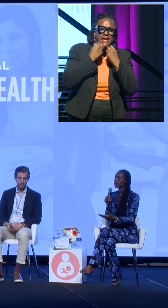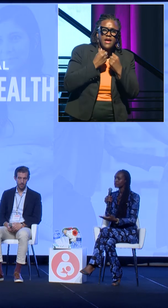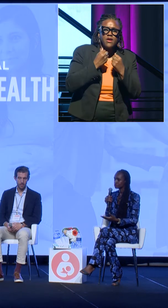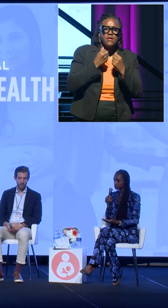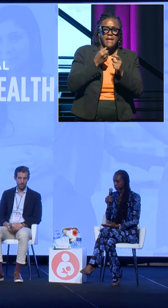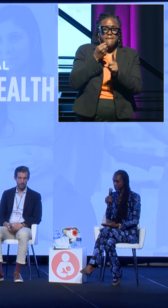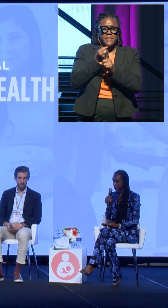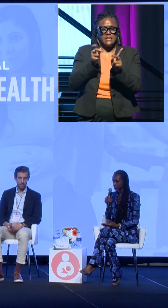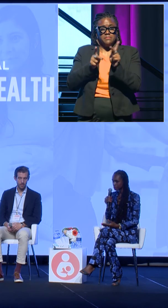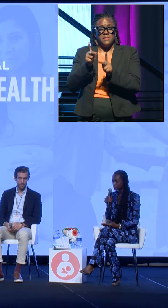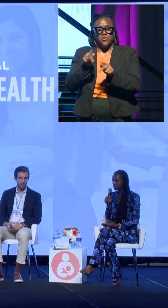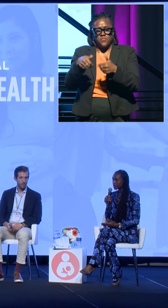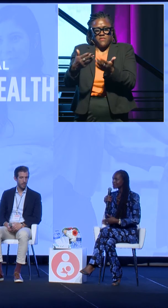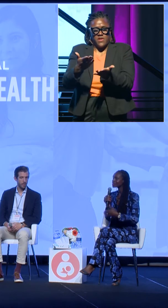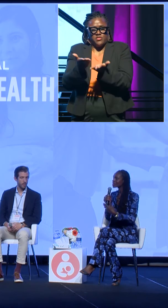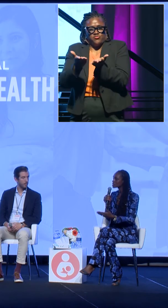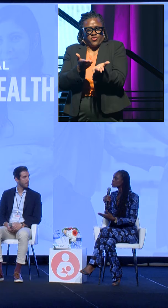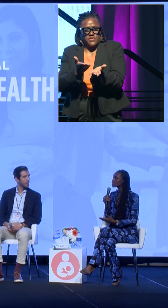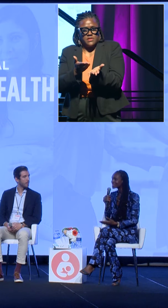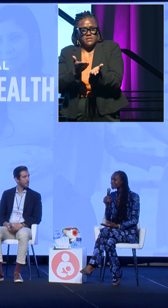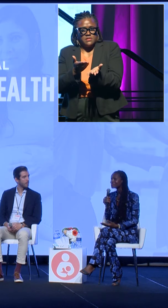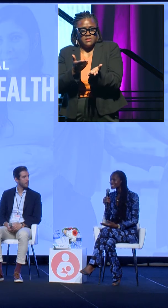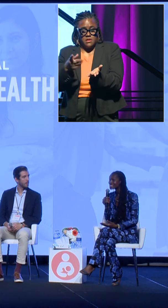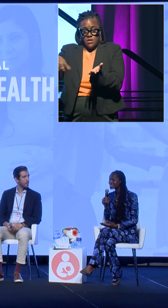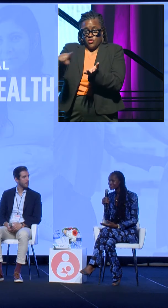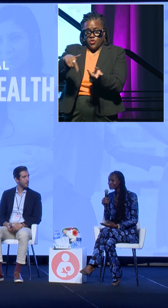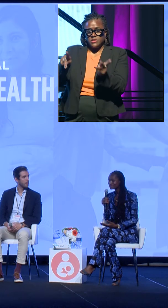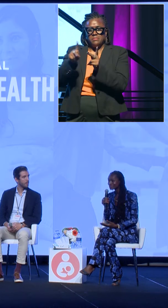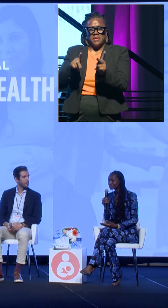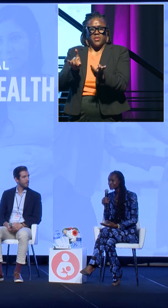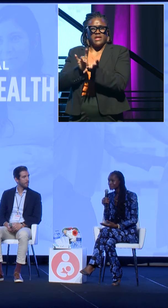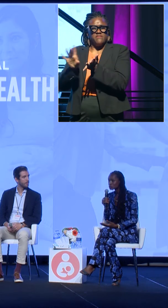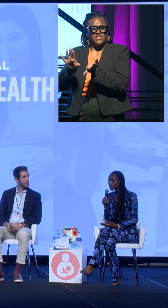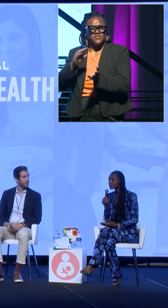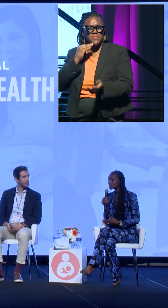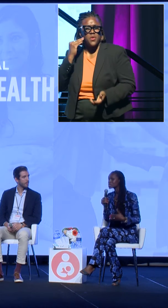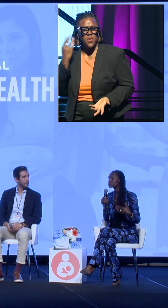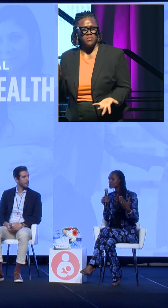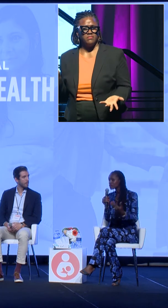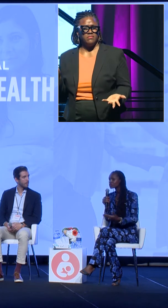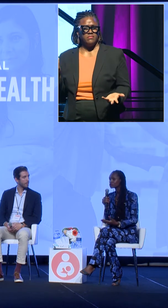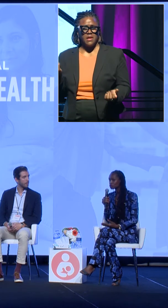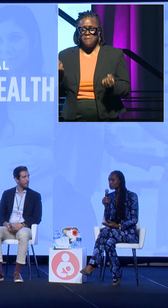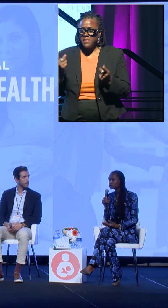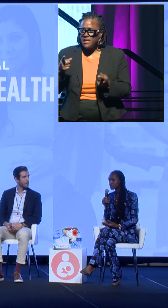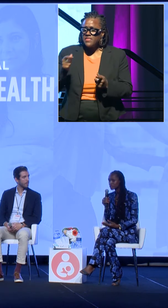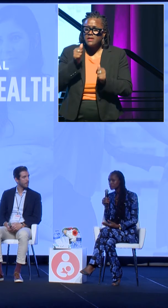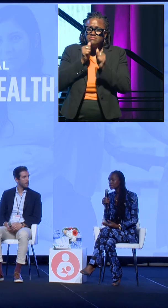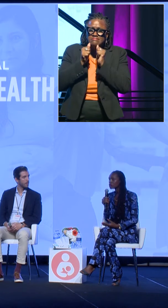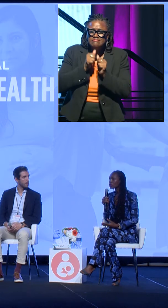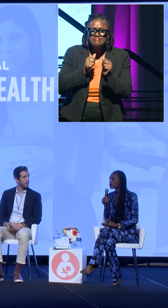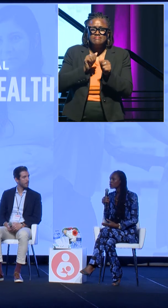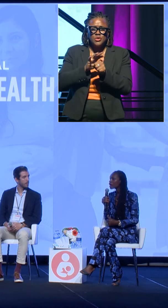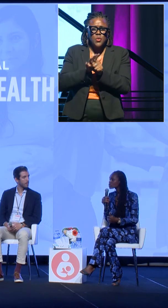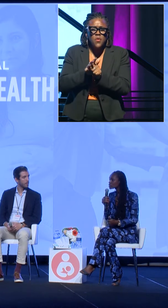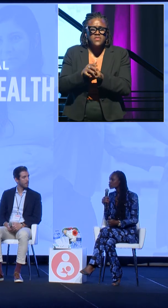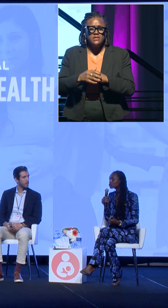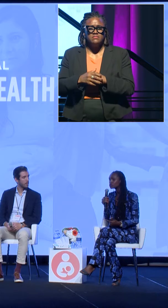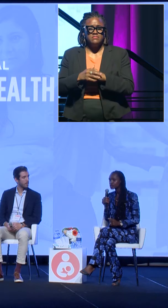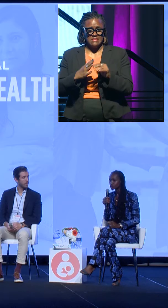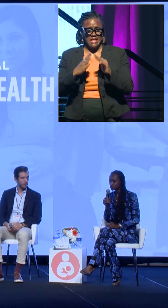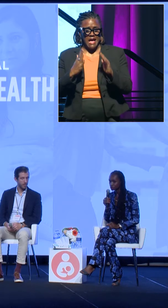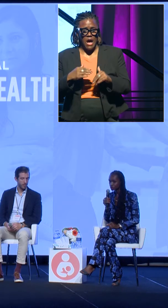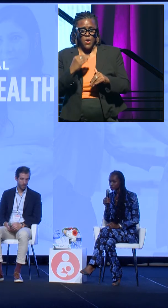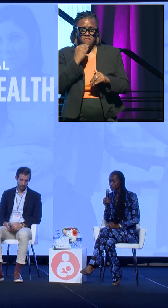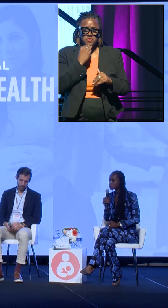who provide the services. And a lot of these people are getting evicted, right? A lot of these people suffered through COVID, are housing or